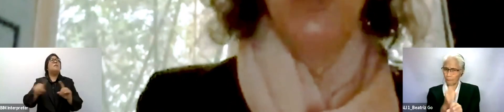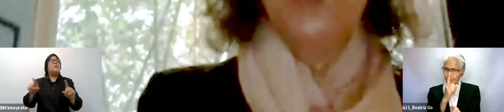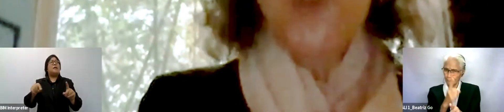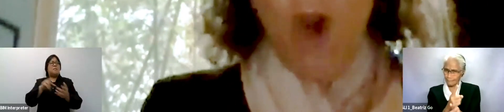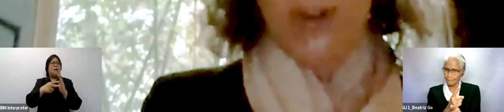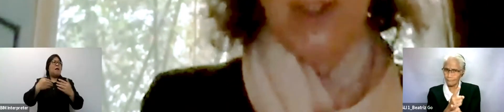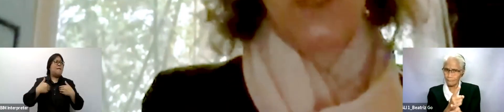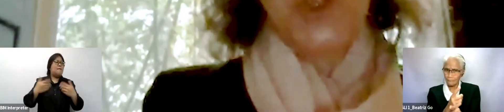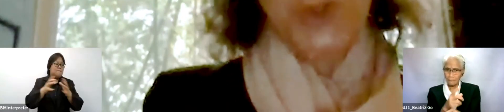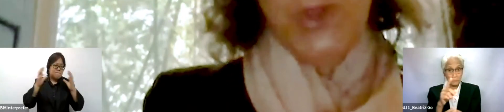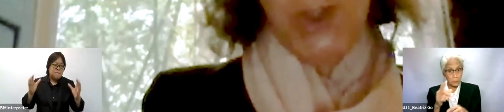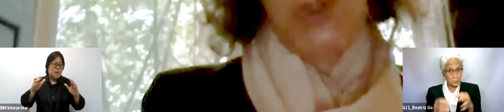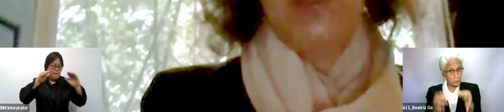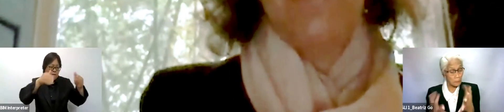alternative,